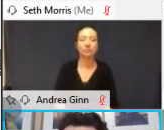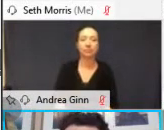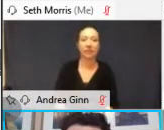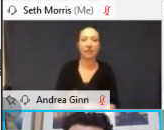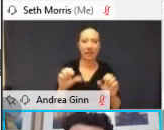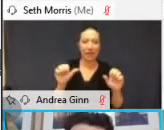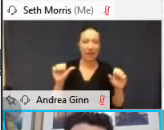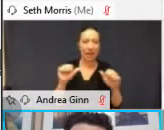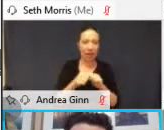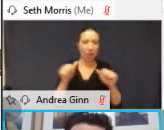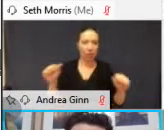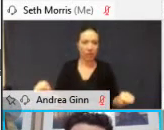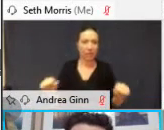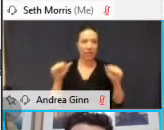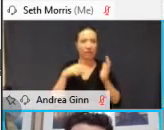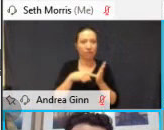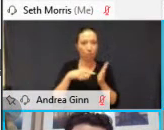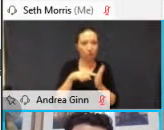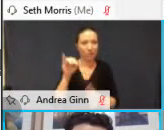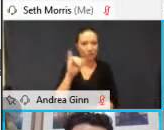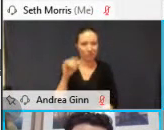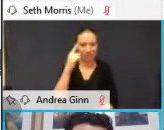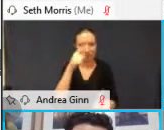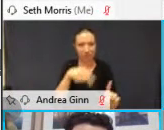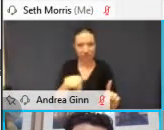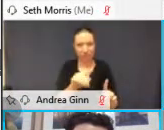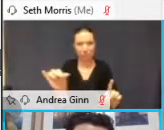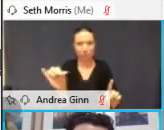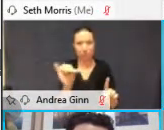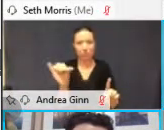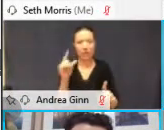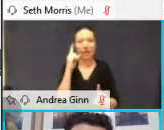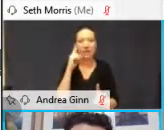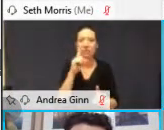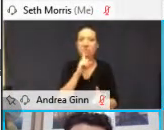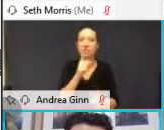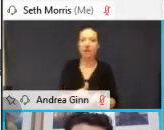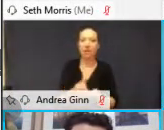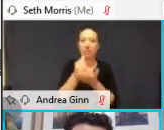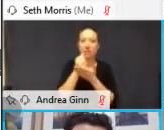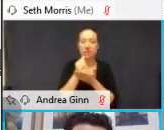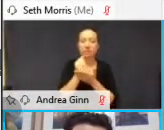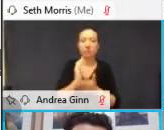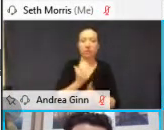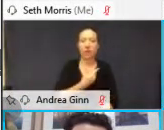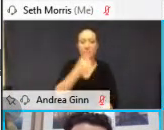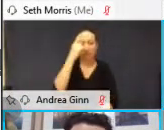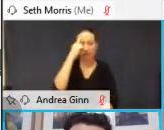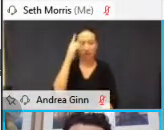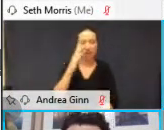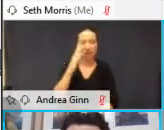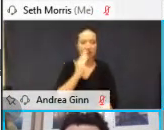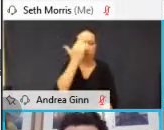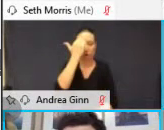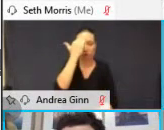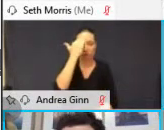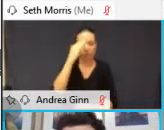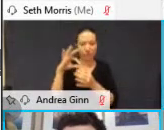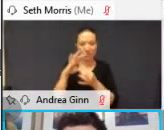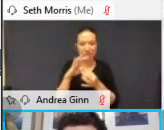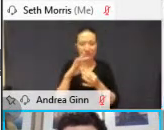we're talking about these issues to refresh our thinking and our knowledge around what health